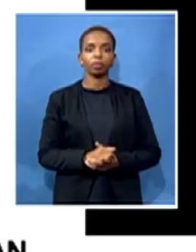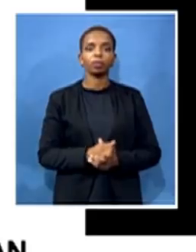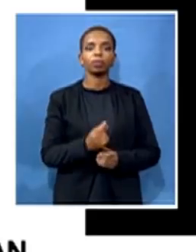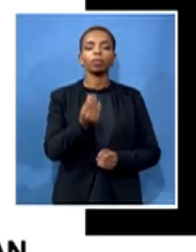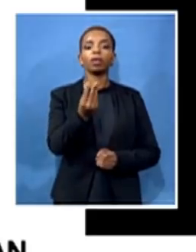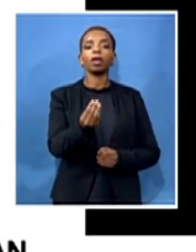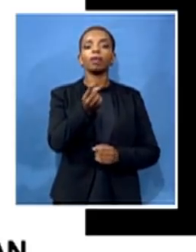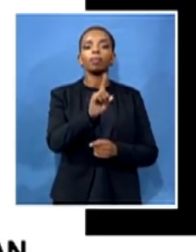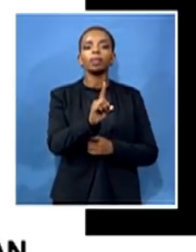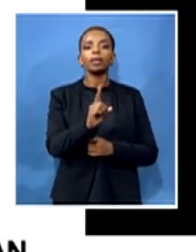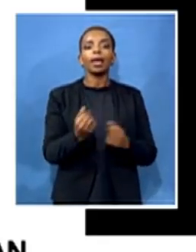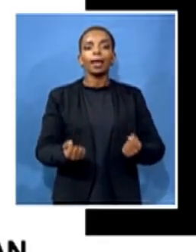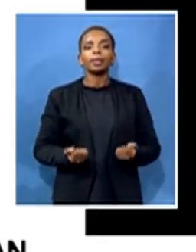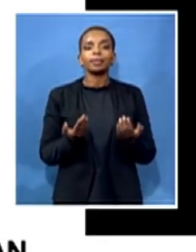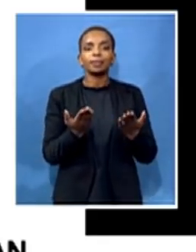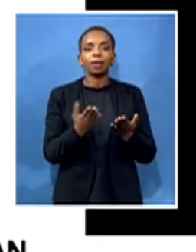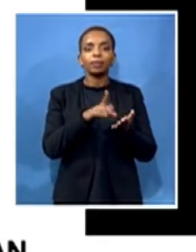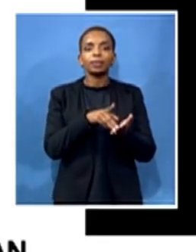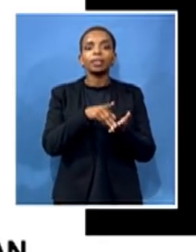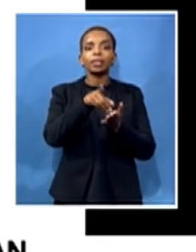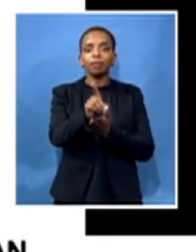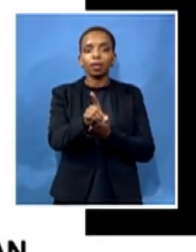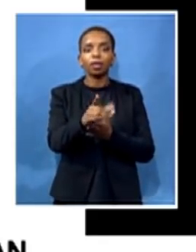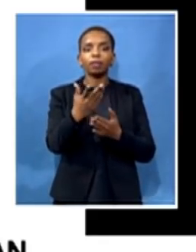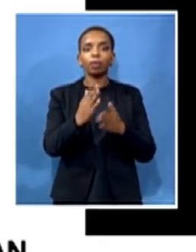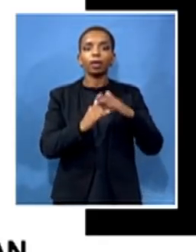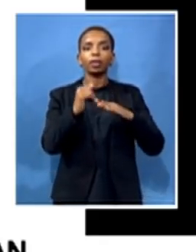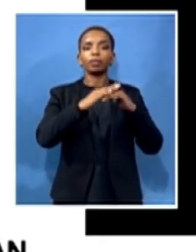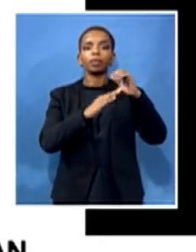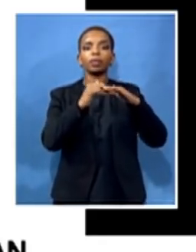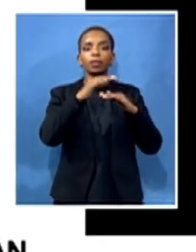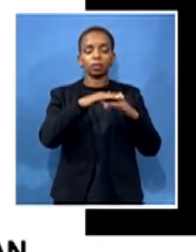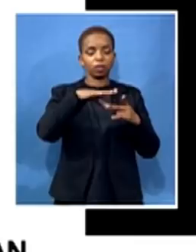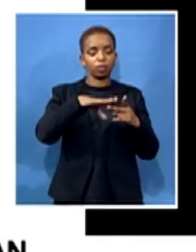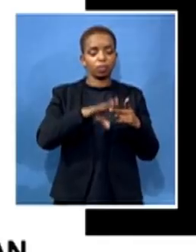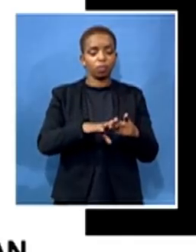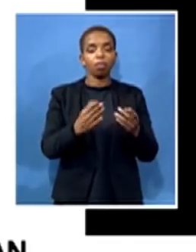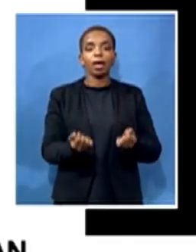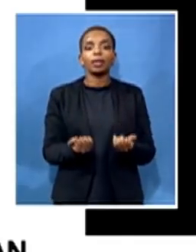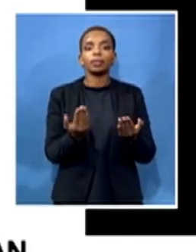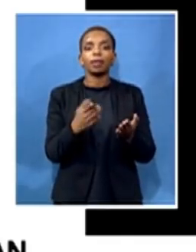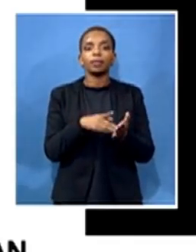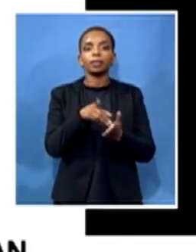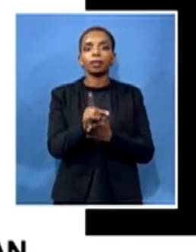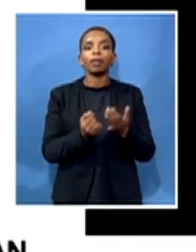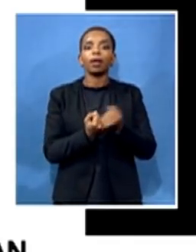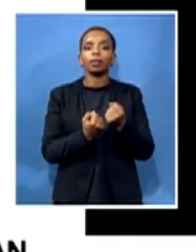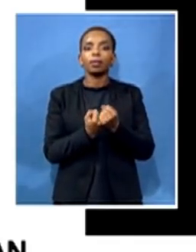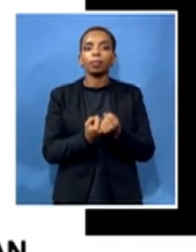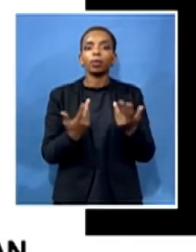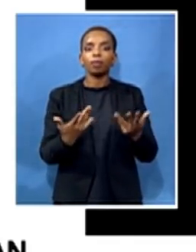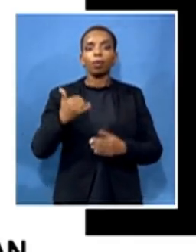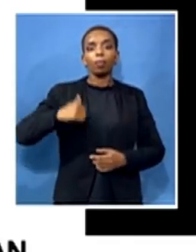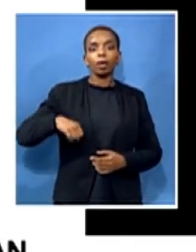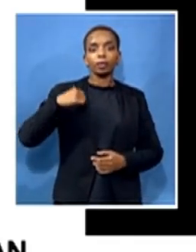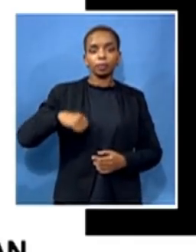delivery. There is service delivery support to municipalities, water supply interventions